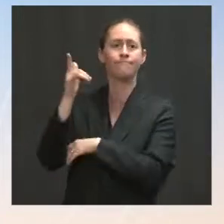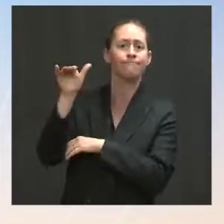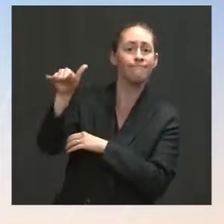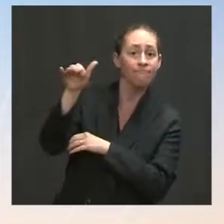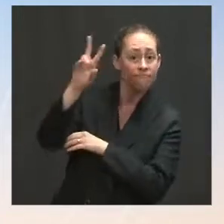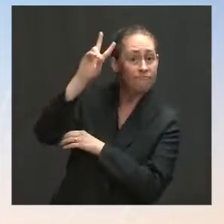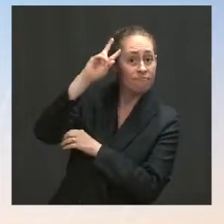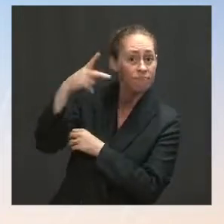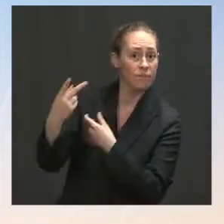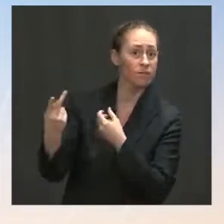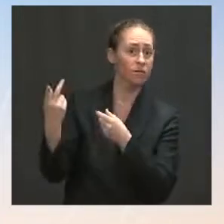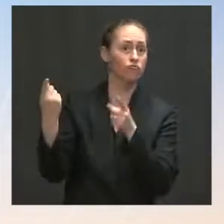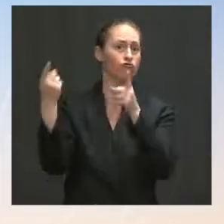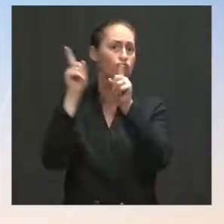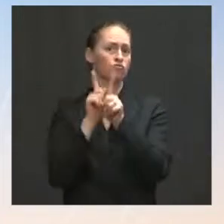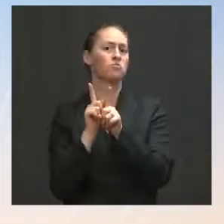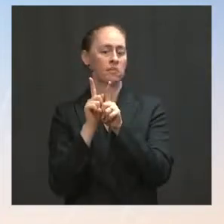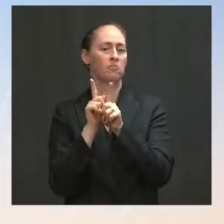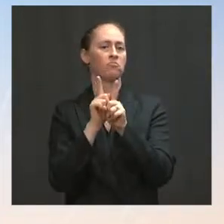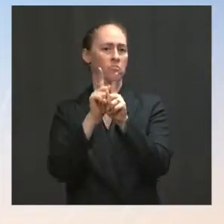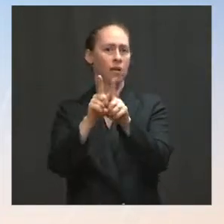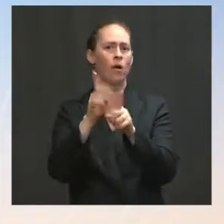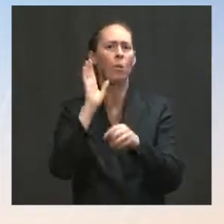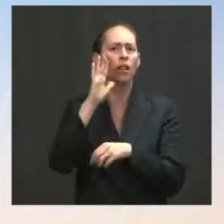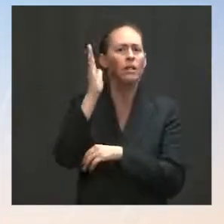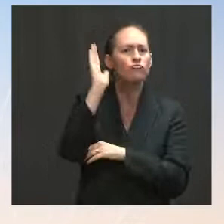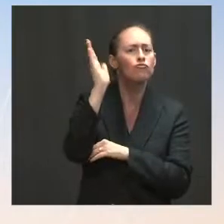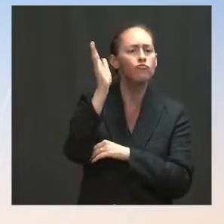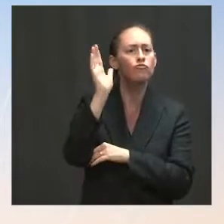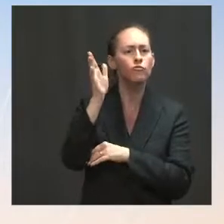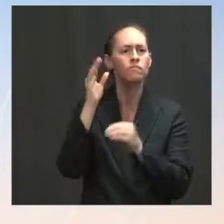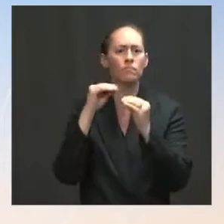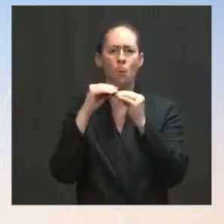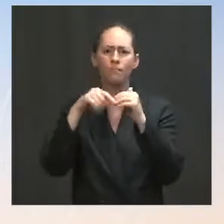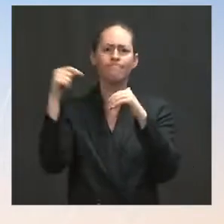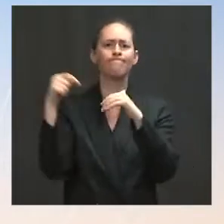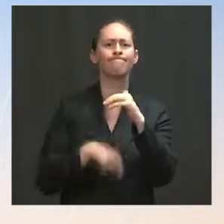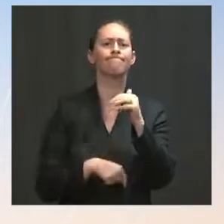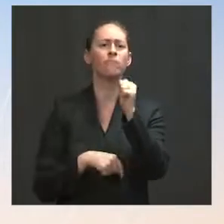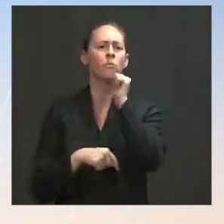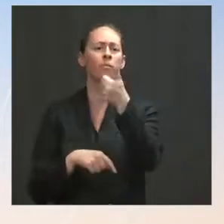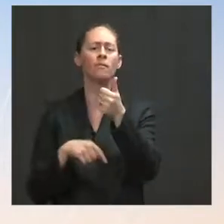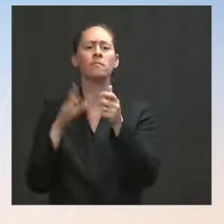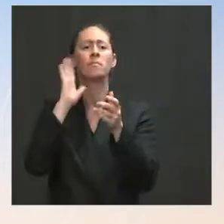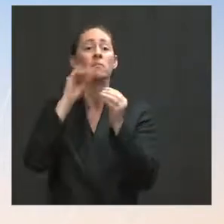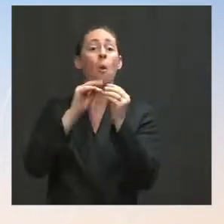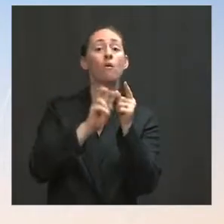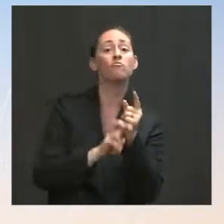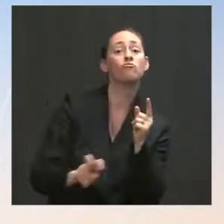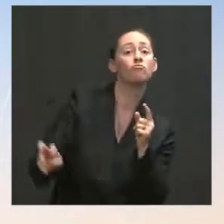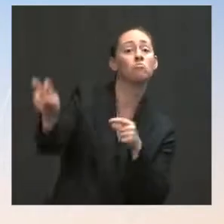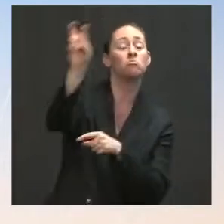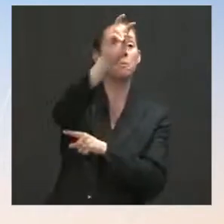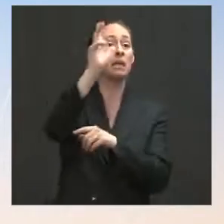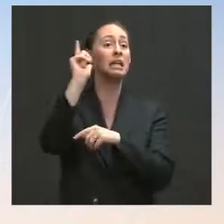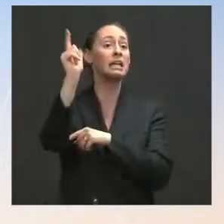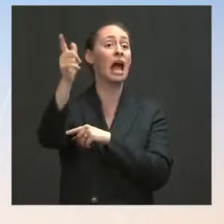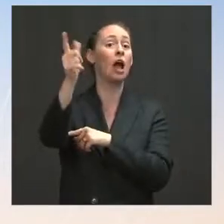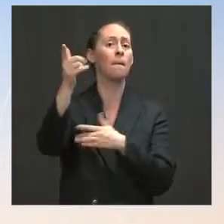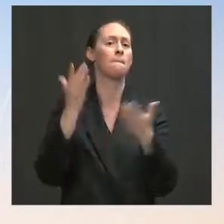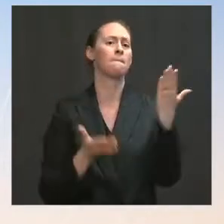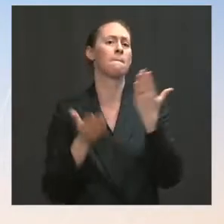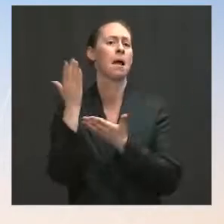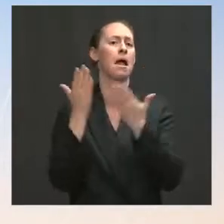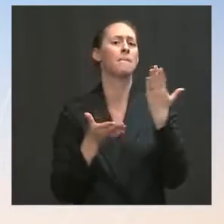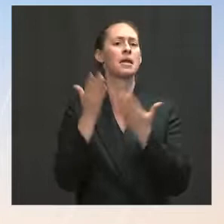that as well tomorrow, and he'll certainly continue to talk about it out around the country, but I don't have anything to preview for you in terms of additional comments